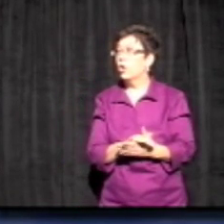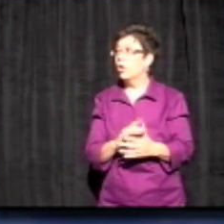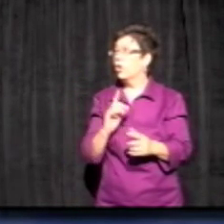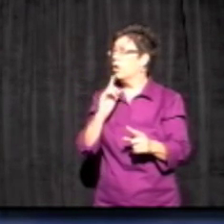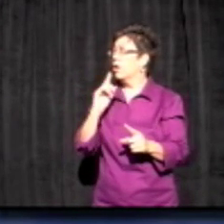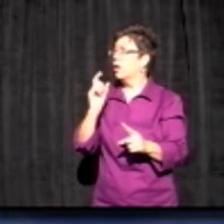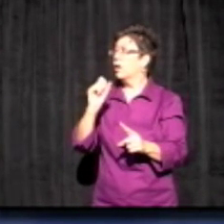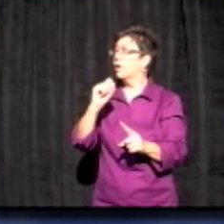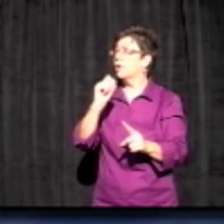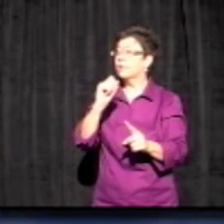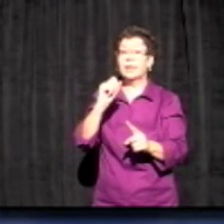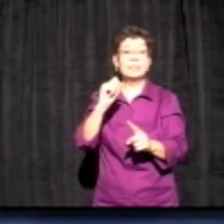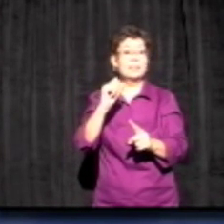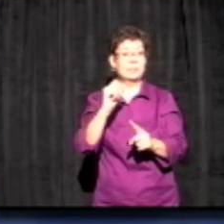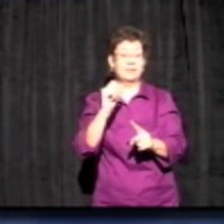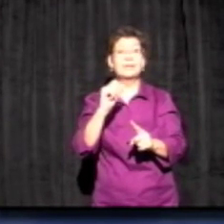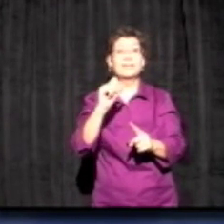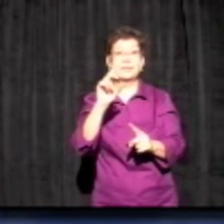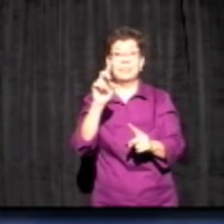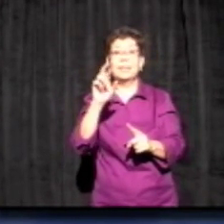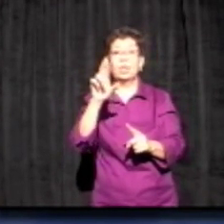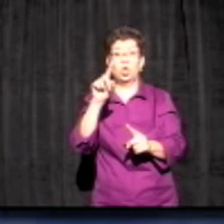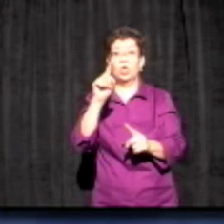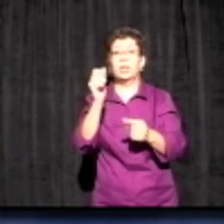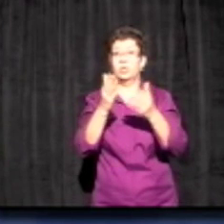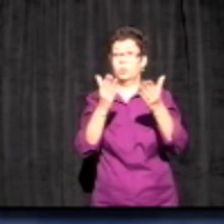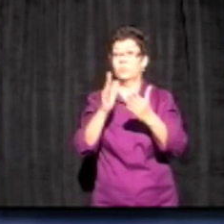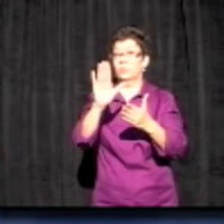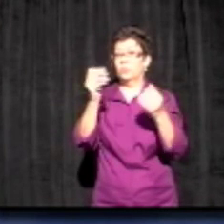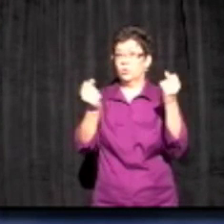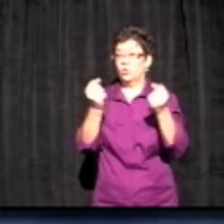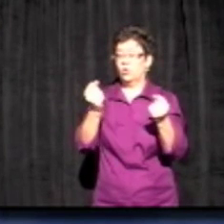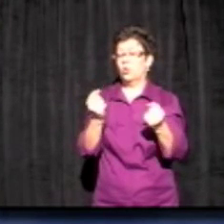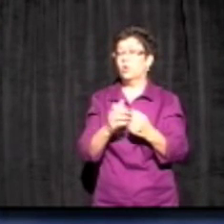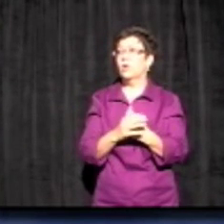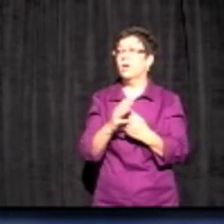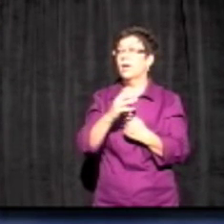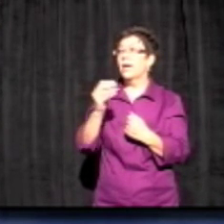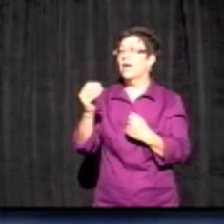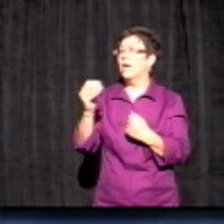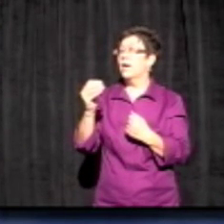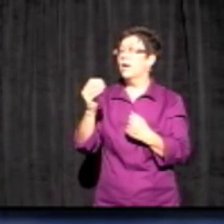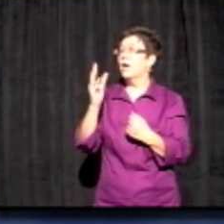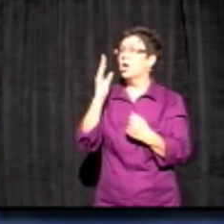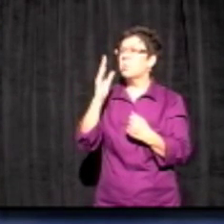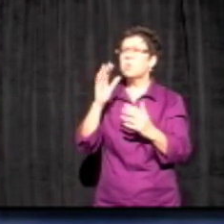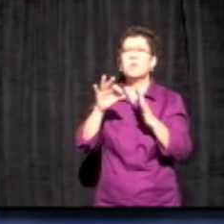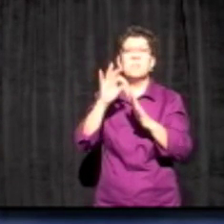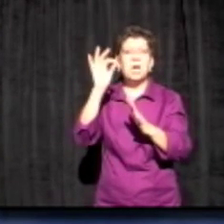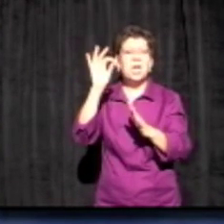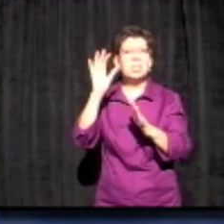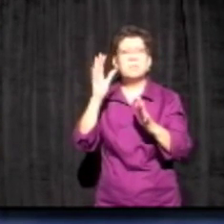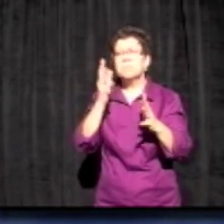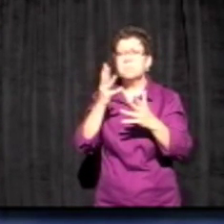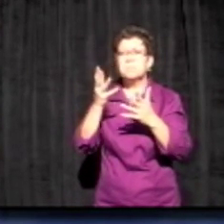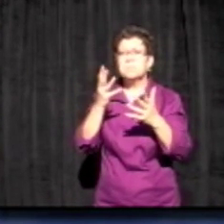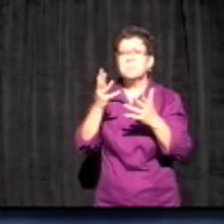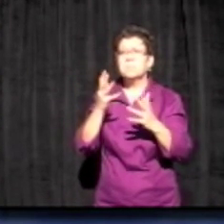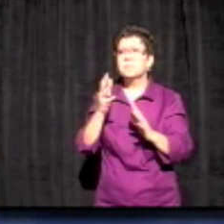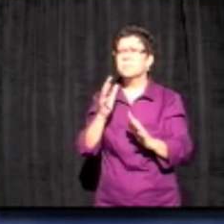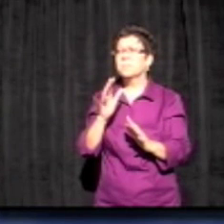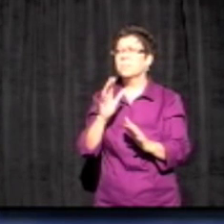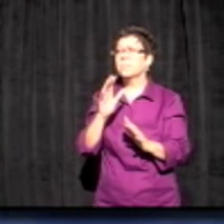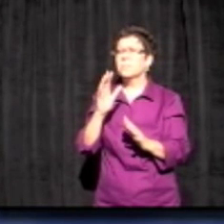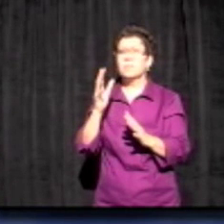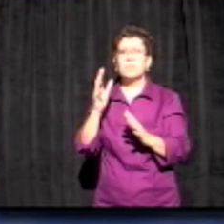Yeah, our new car dealers will have the ability to service your vehicle, and we'll find a way to, if your vehicle